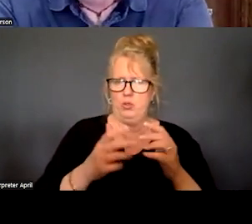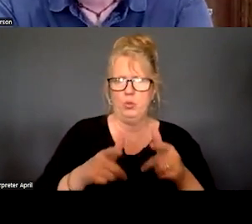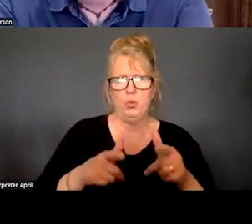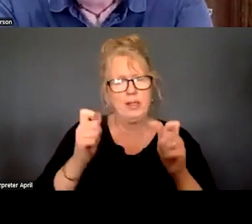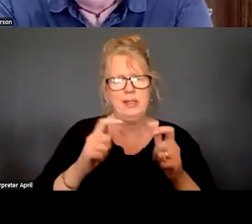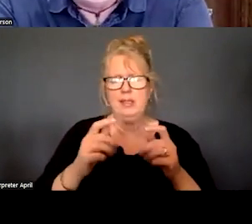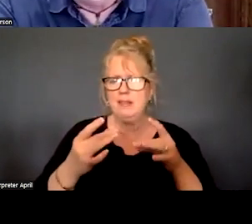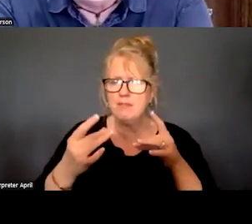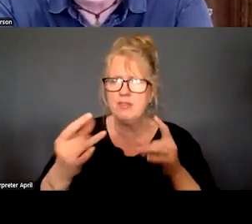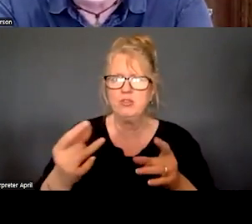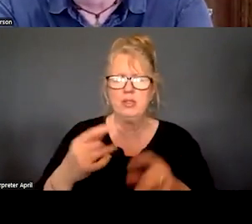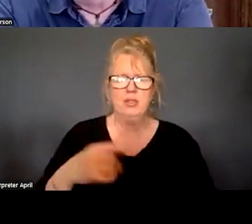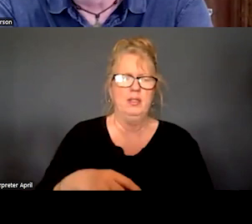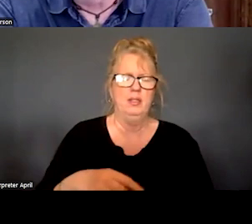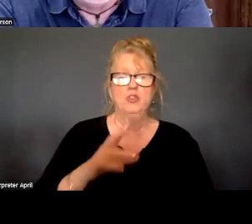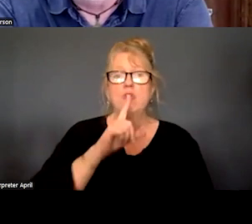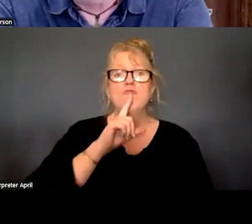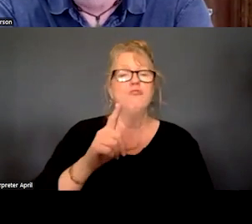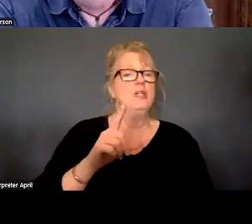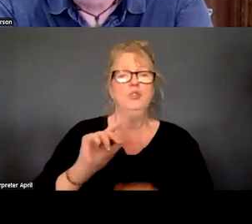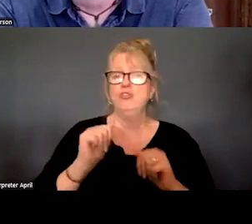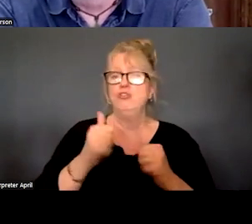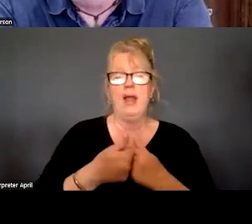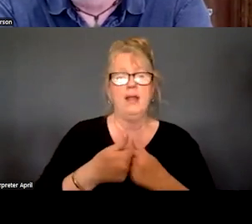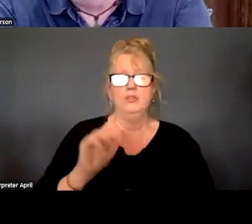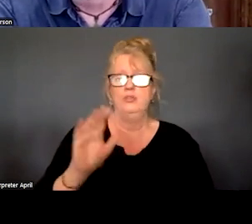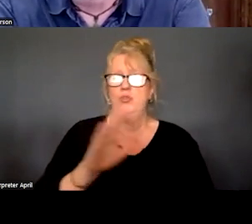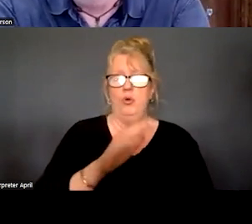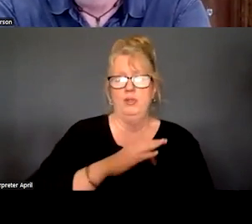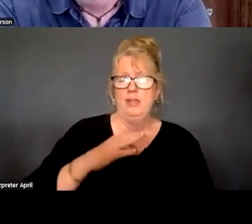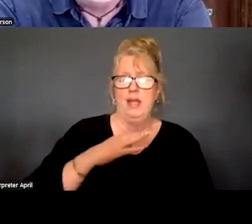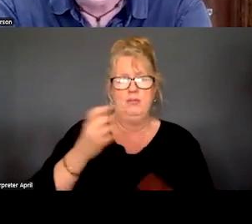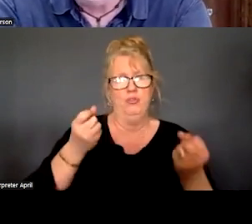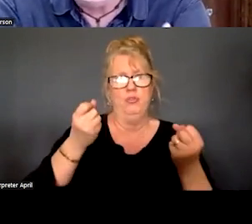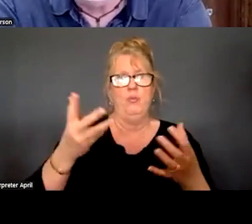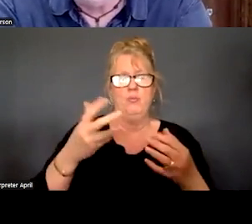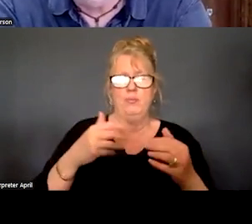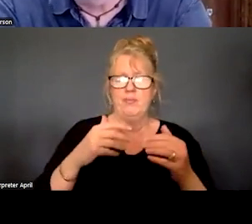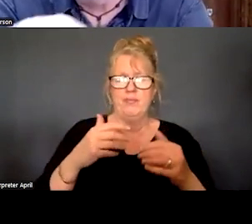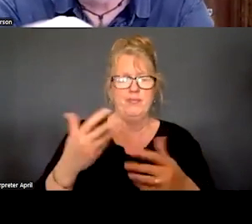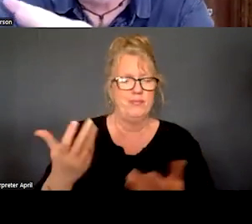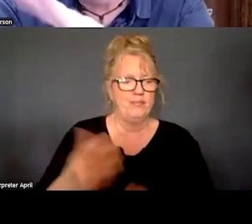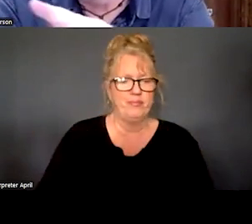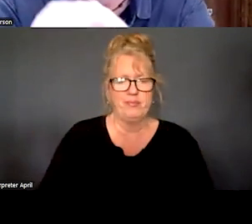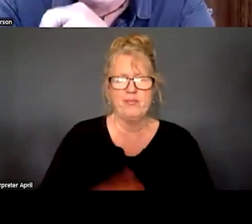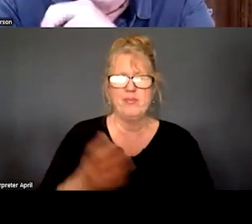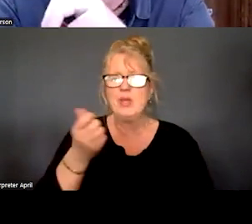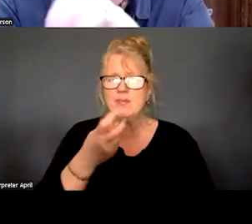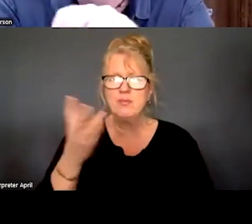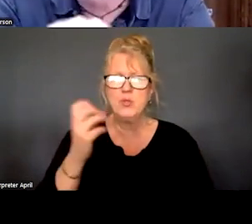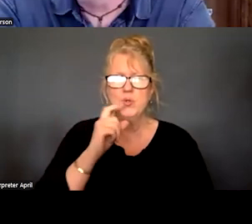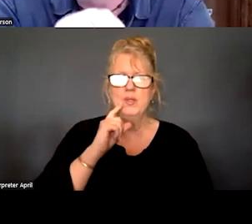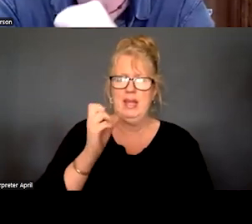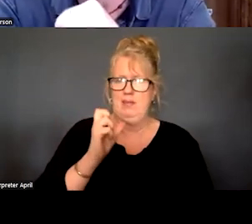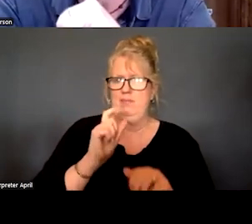transfer. The other real challenge is your staff. When somebody peers, one of the, you've got a few like really critical